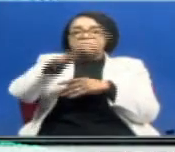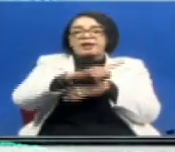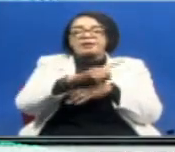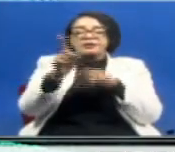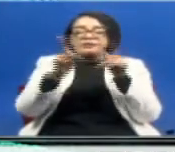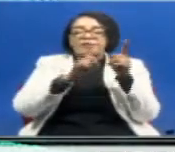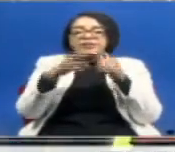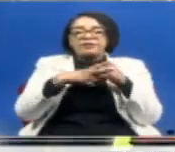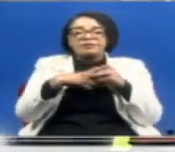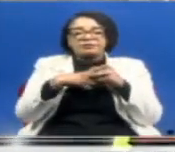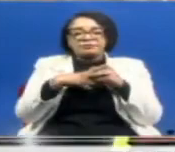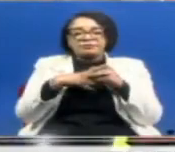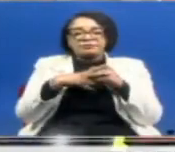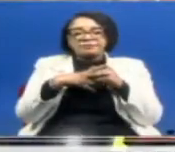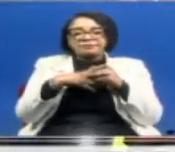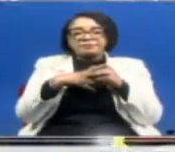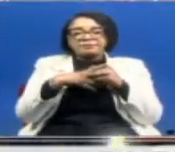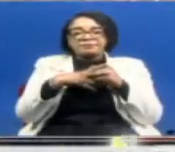Sevens.